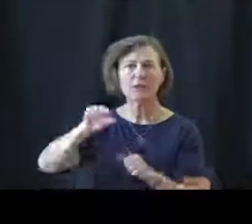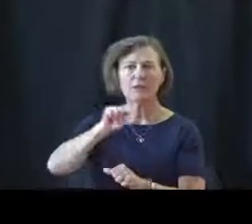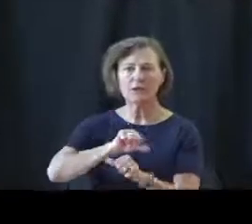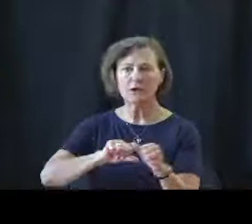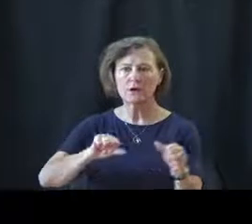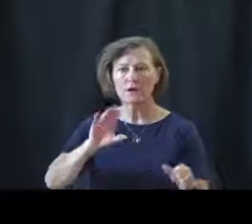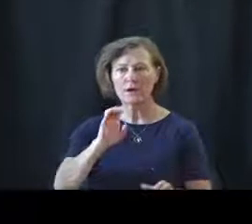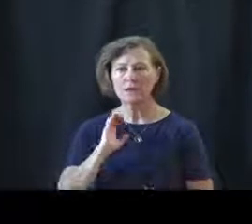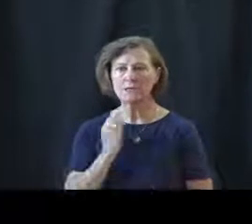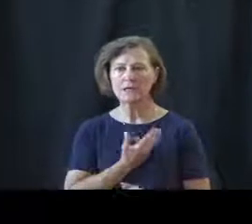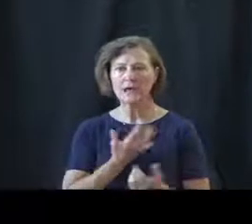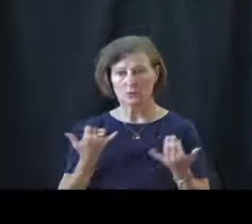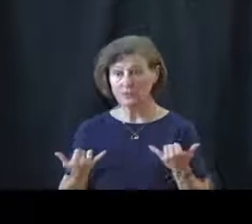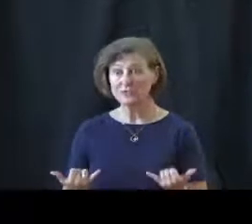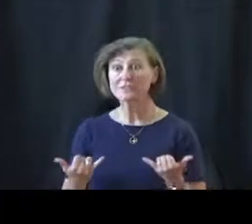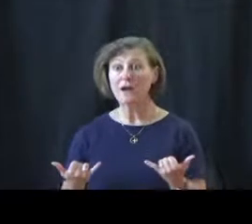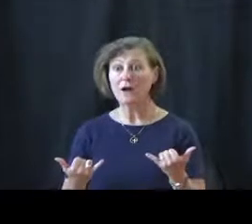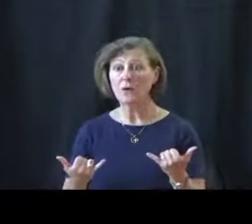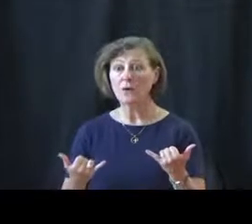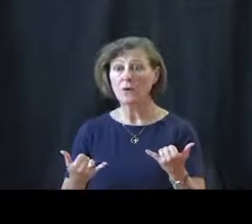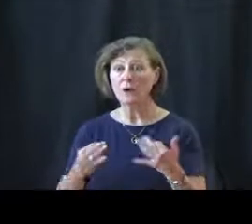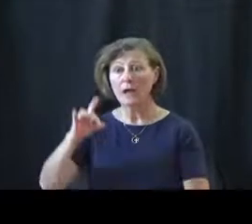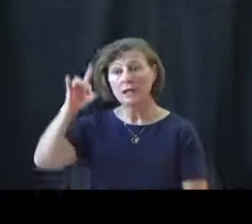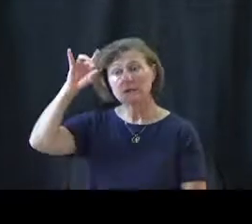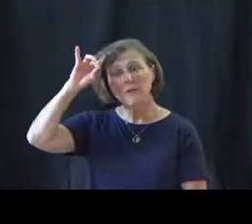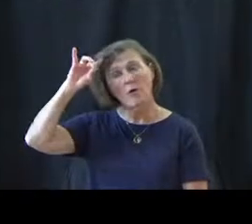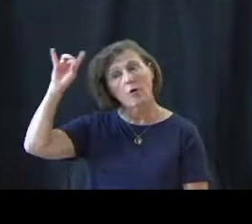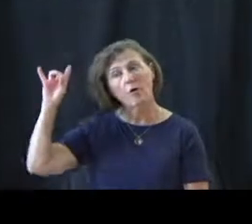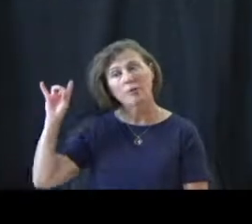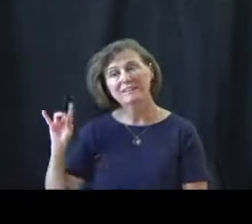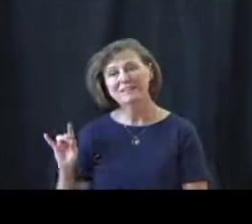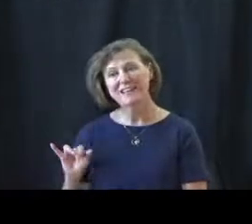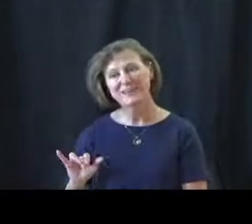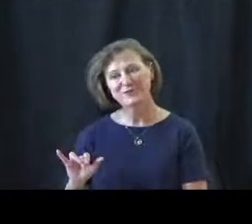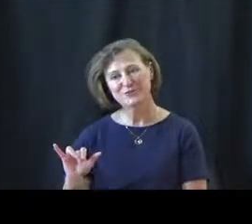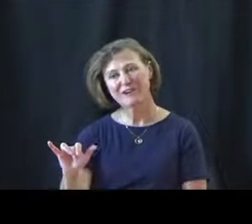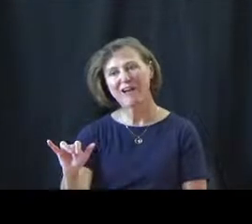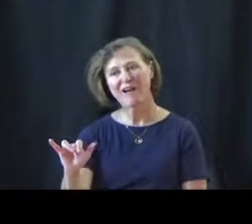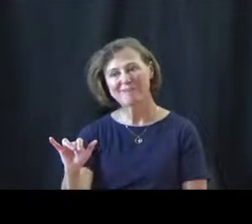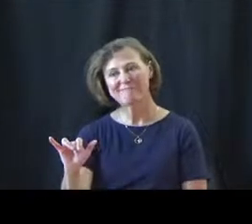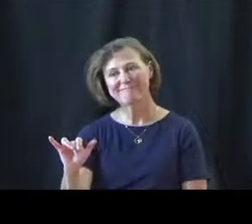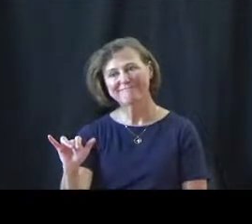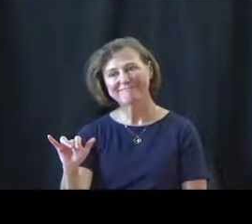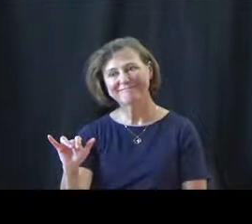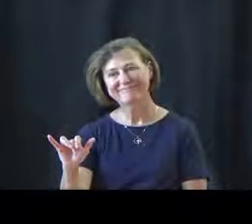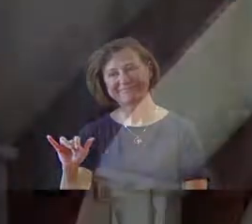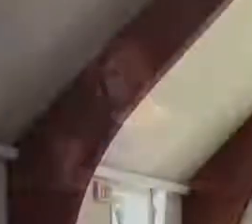another be ours now and in all the days to come.